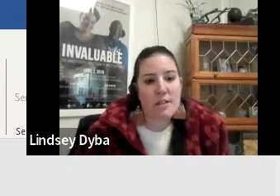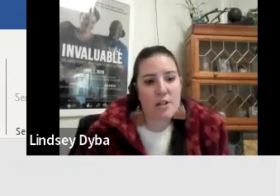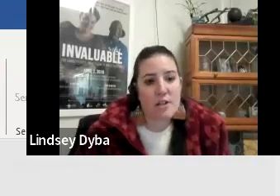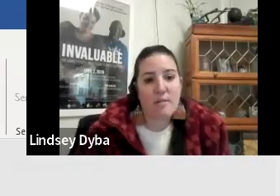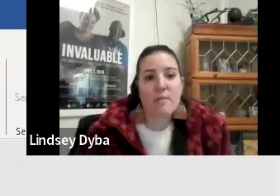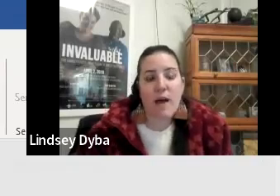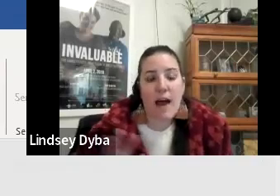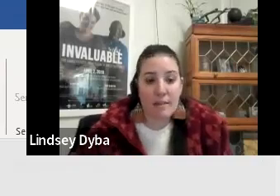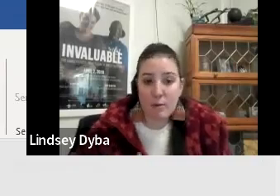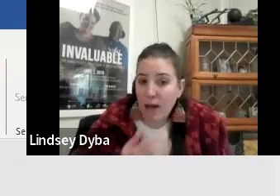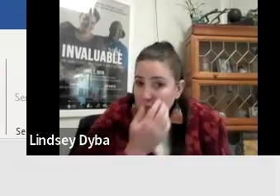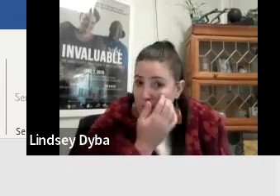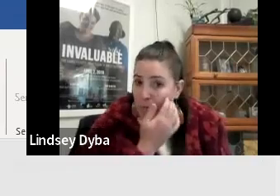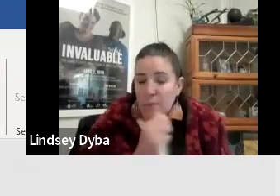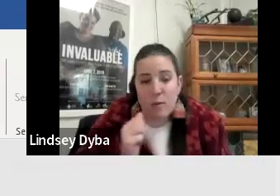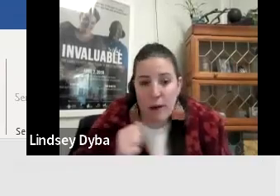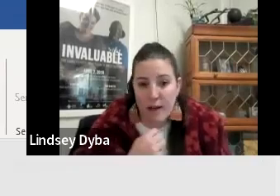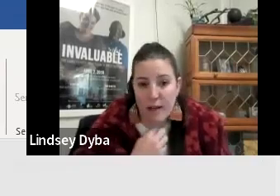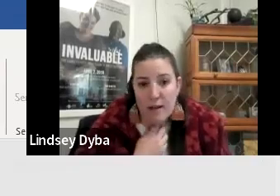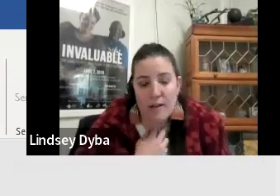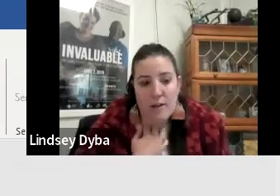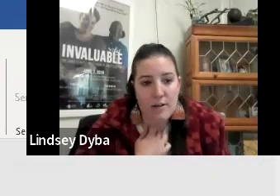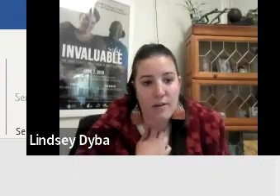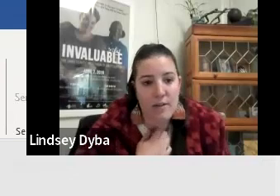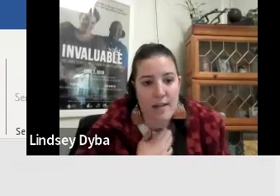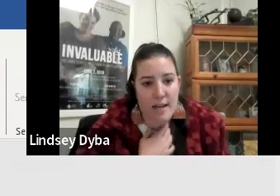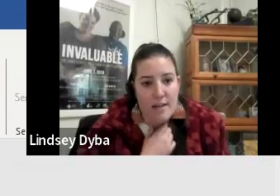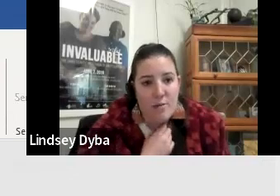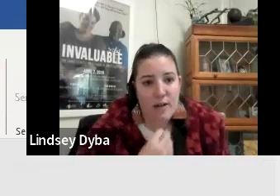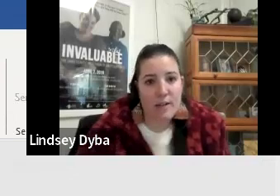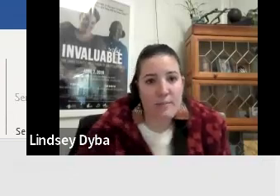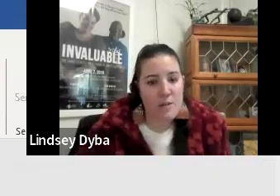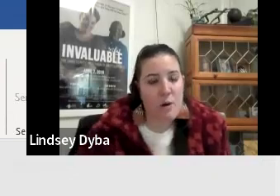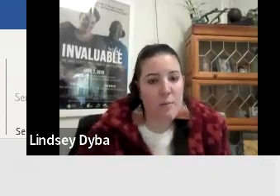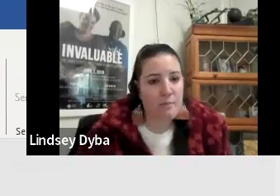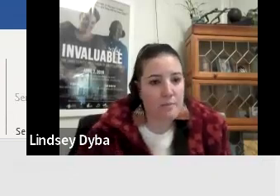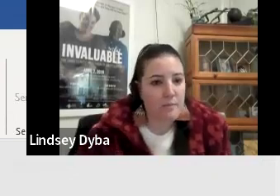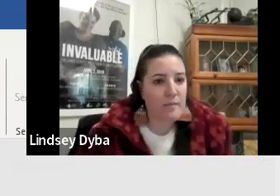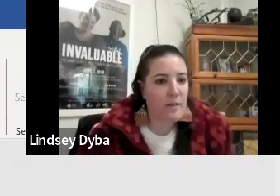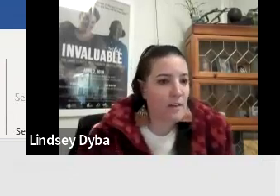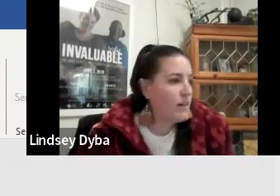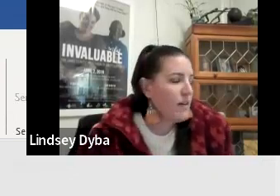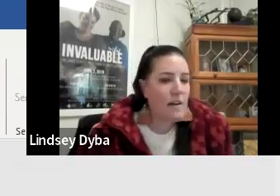have a station at the rally for people to write a letter that day at the rally as well.